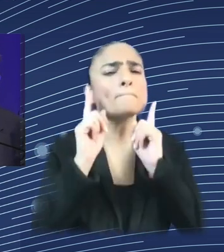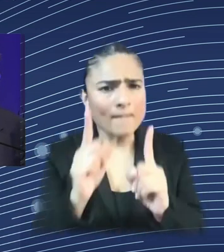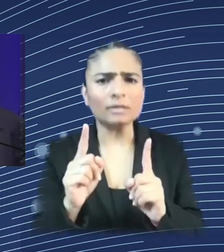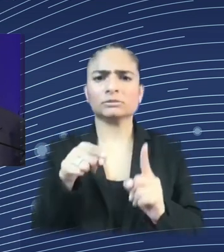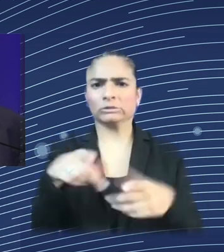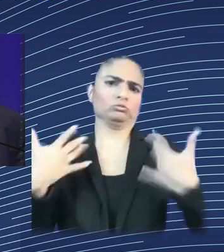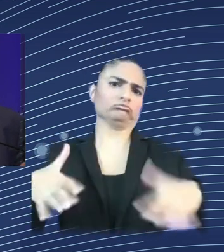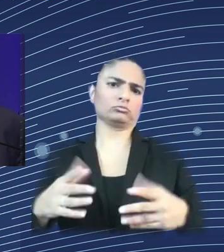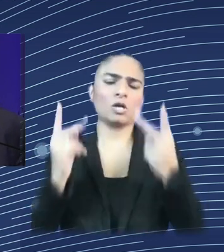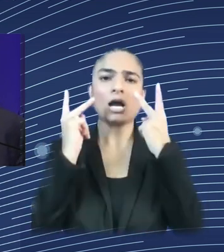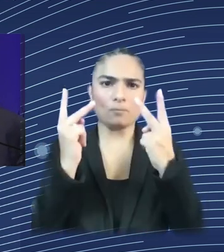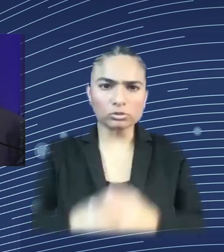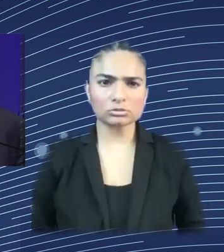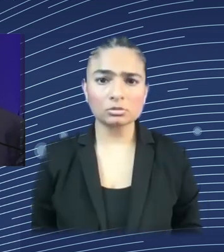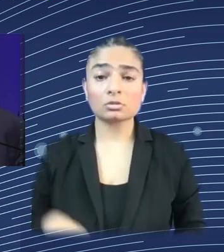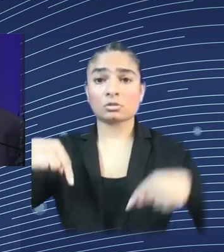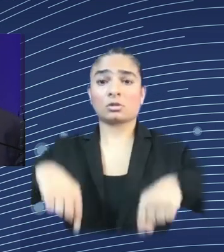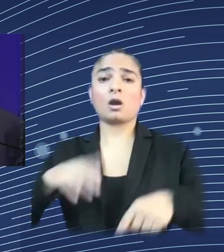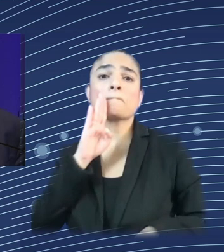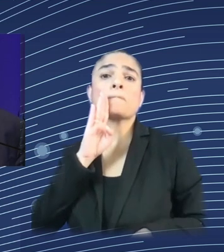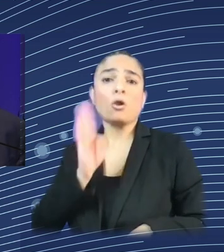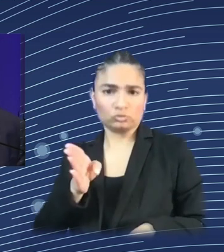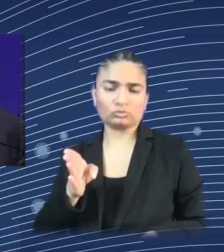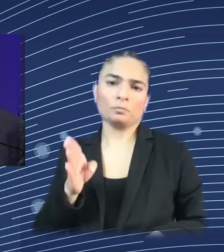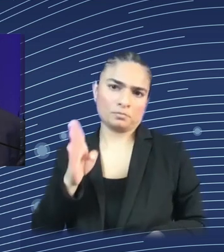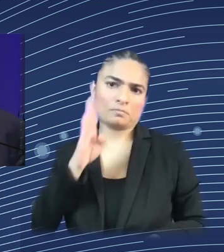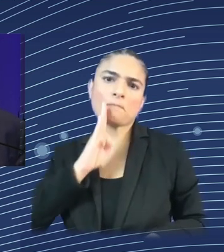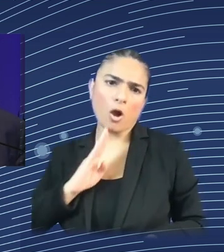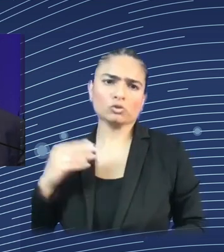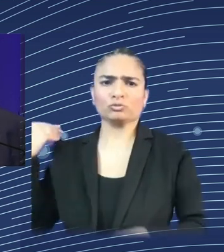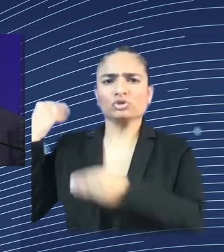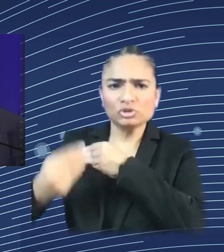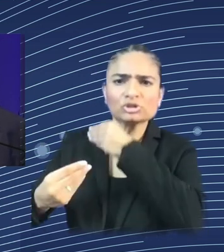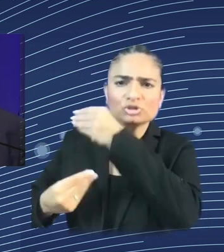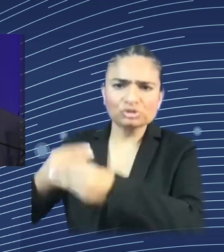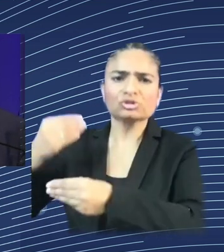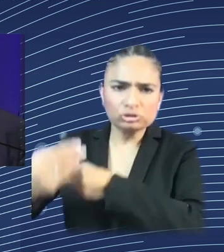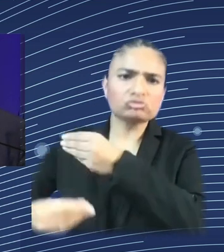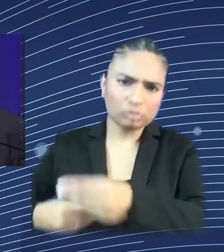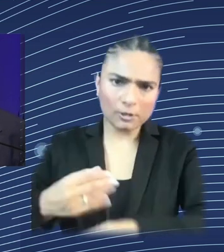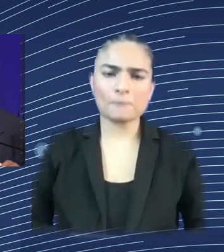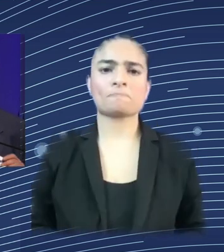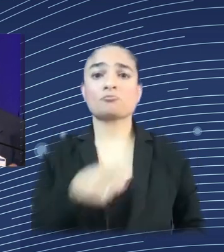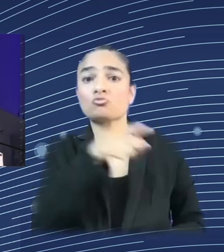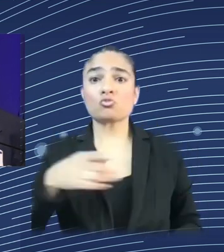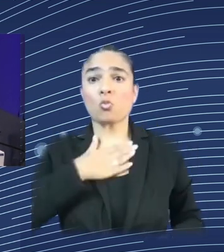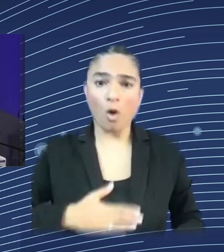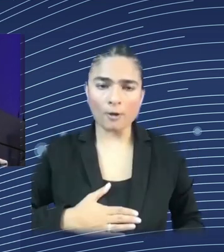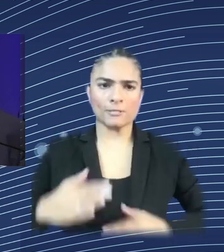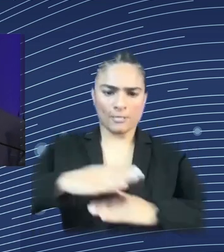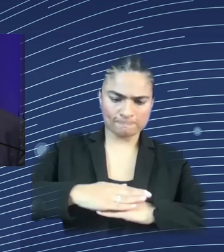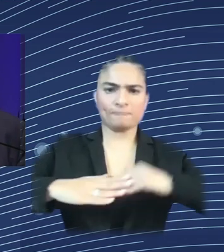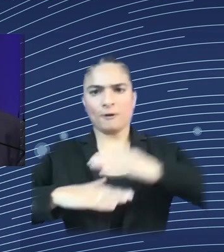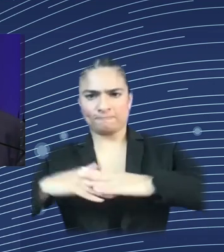is. So if member states want to try to do this, you should take time. Time,